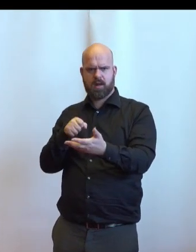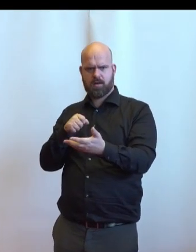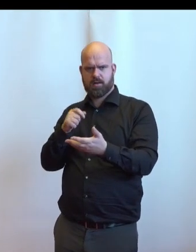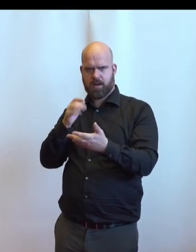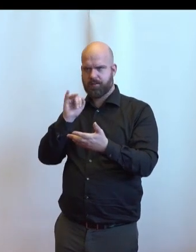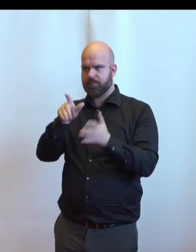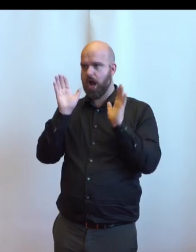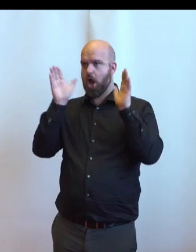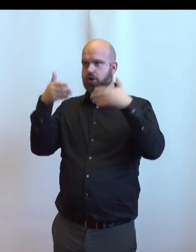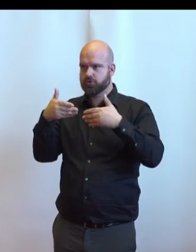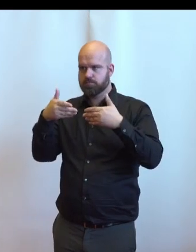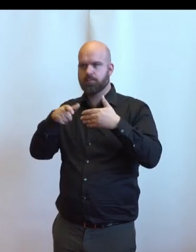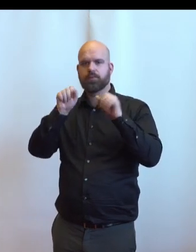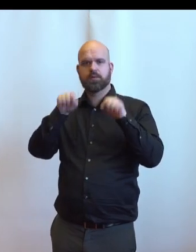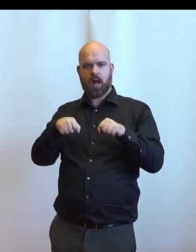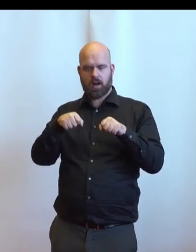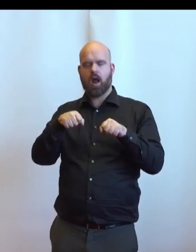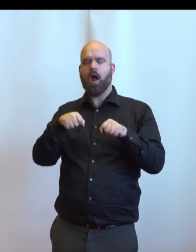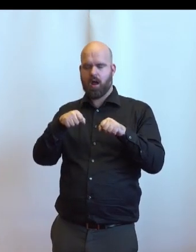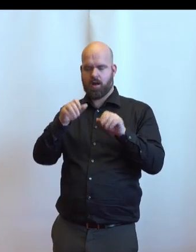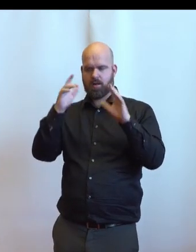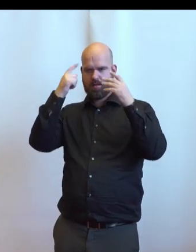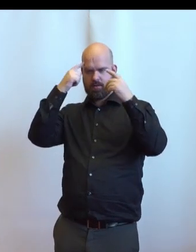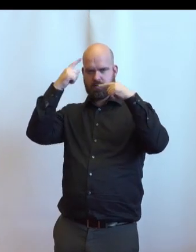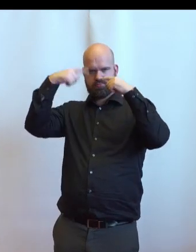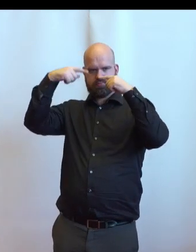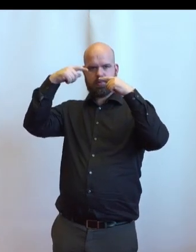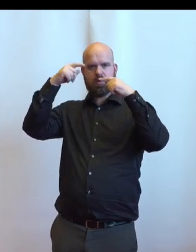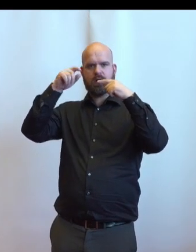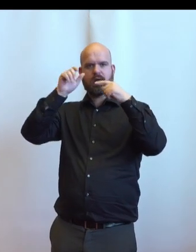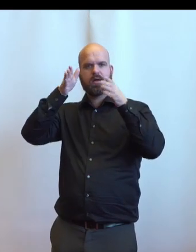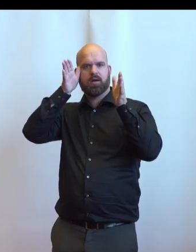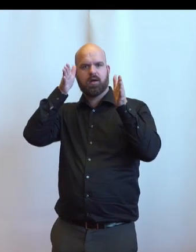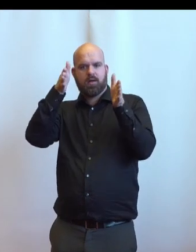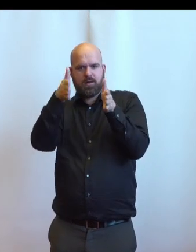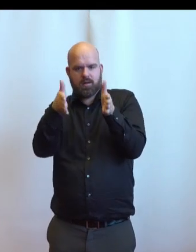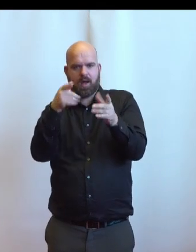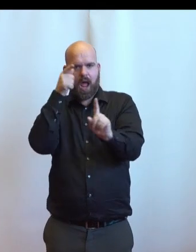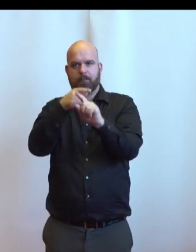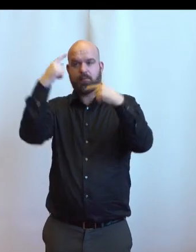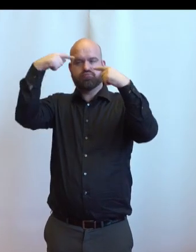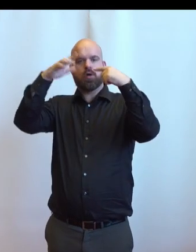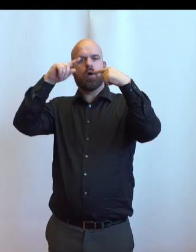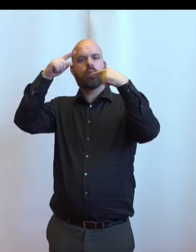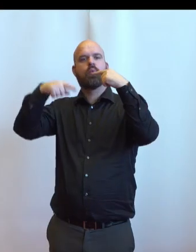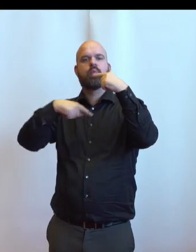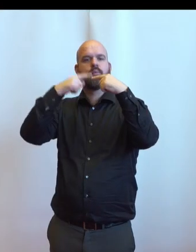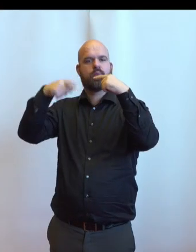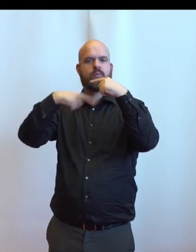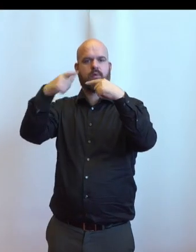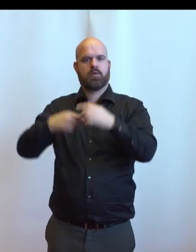Finally, the facial recognition stuff, again, as our colleague from Accenture said, there are cultural